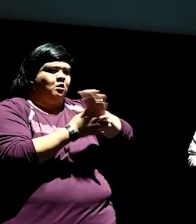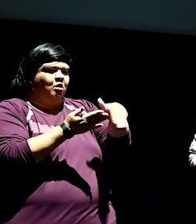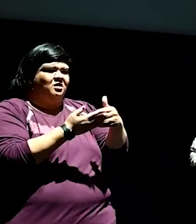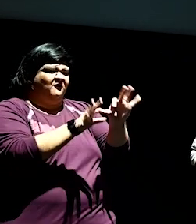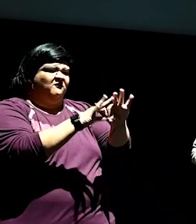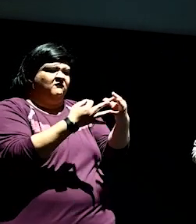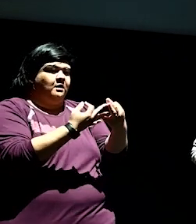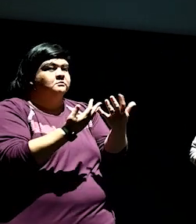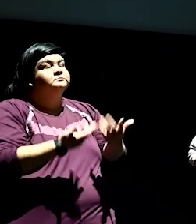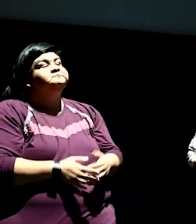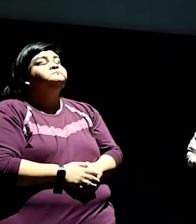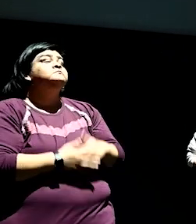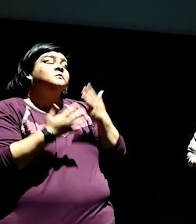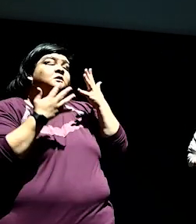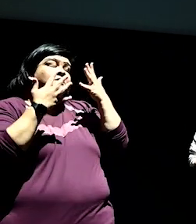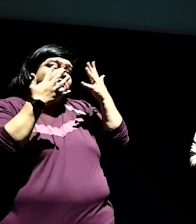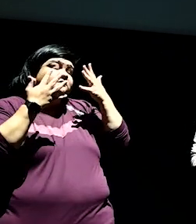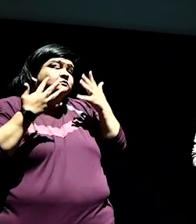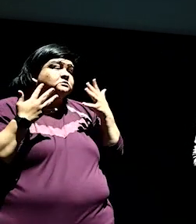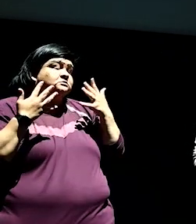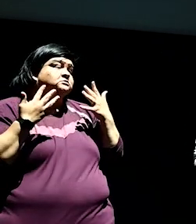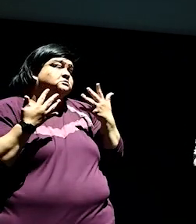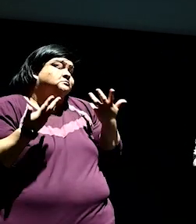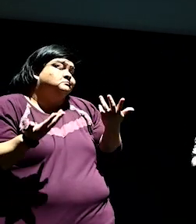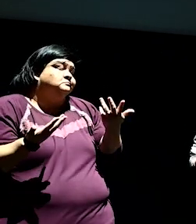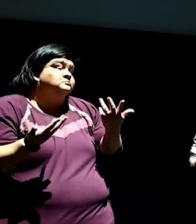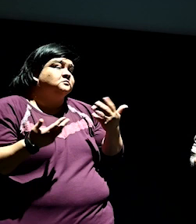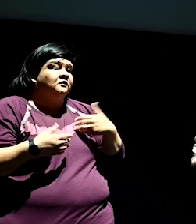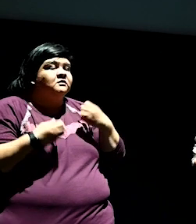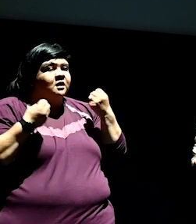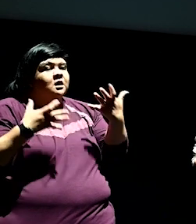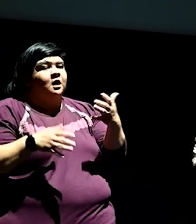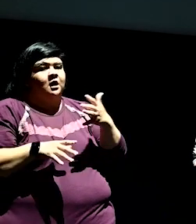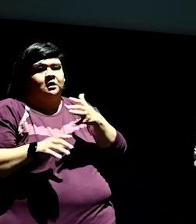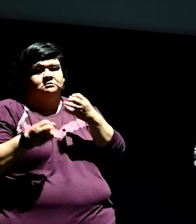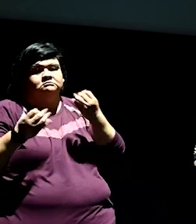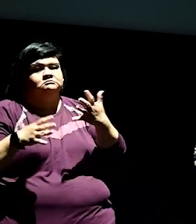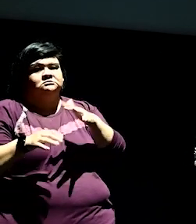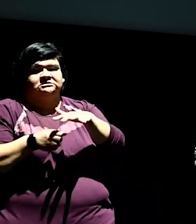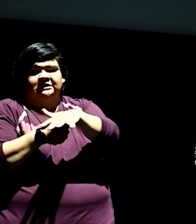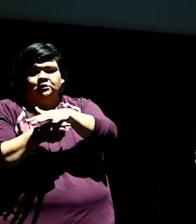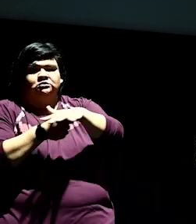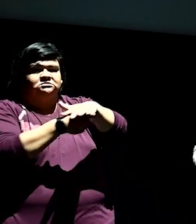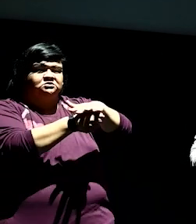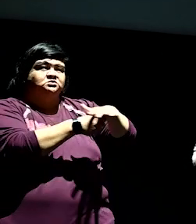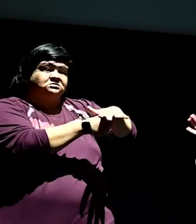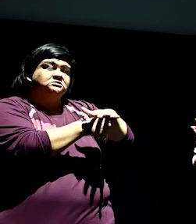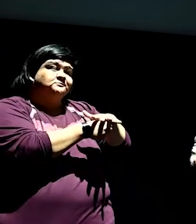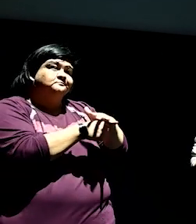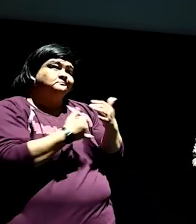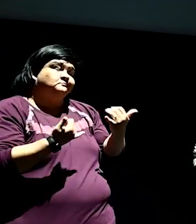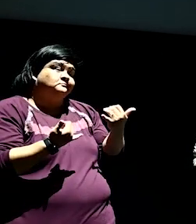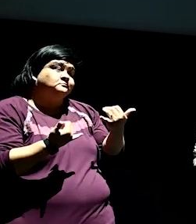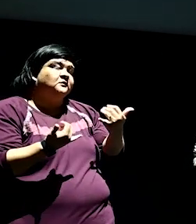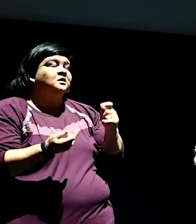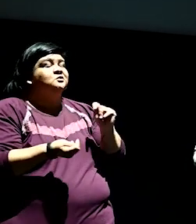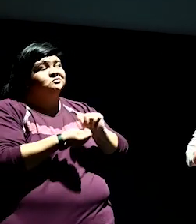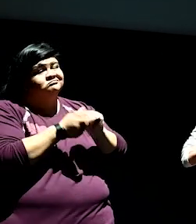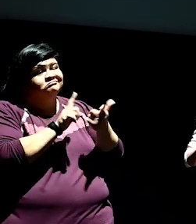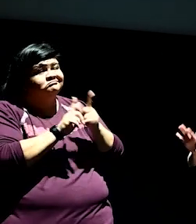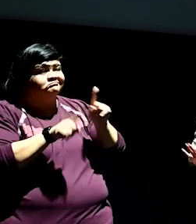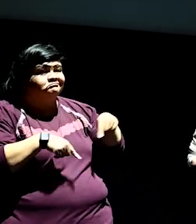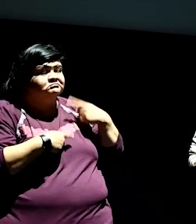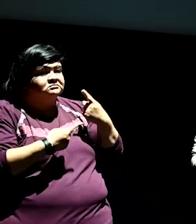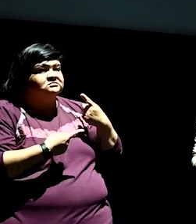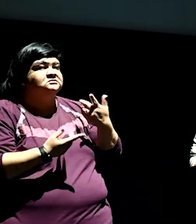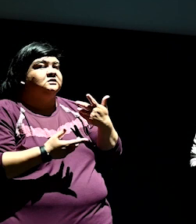And unfortunately there's lots of other areas now. It's been translated to Spanish for